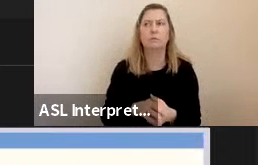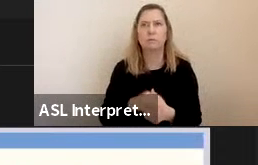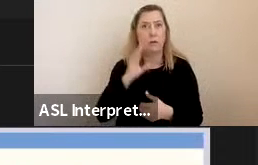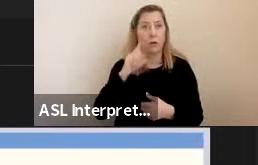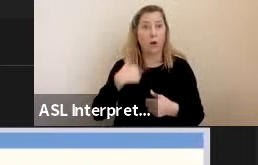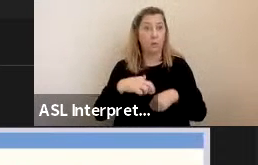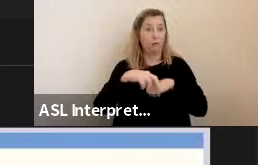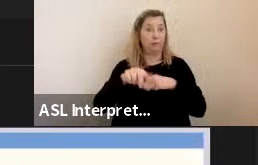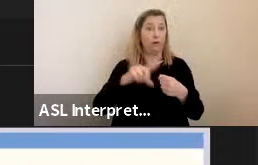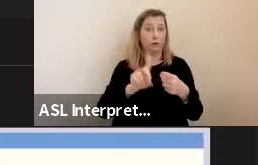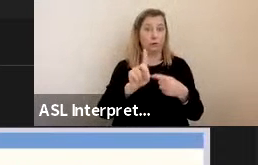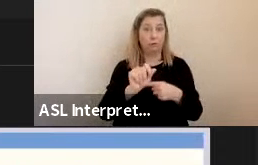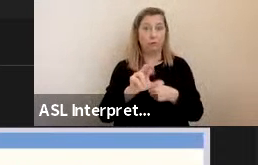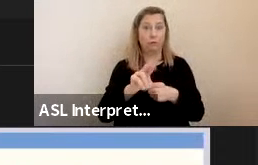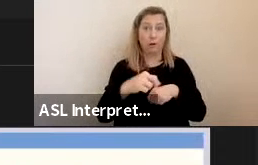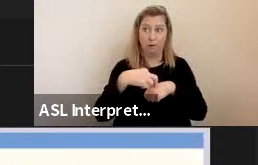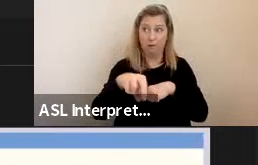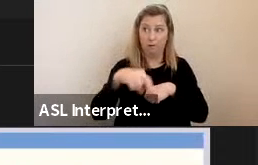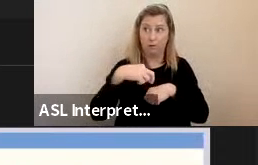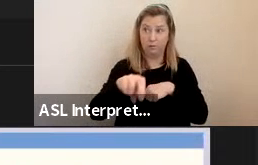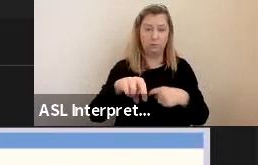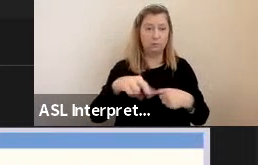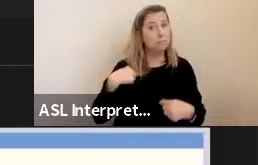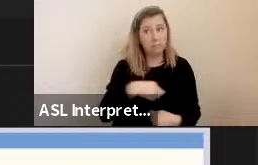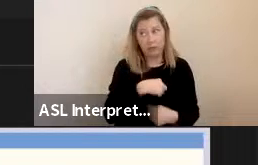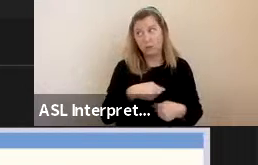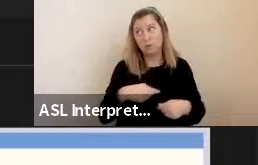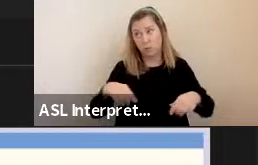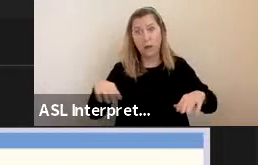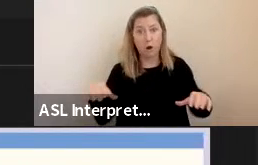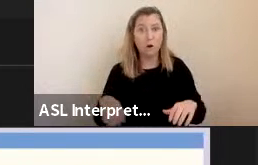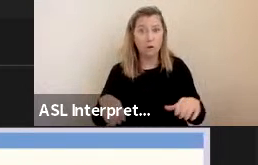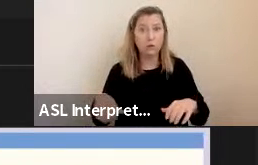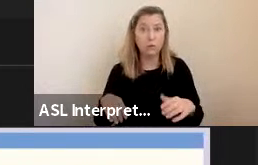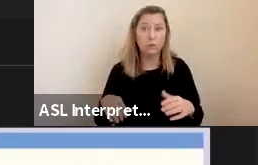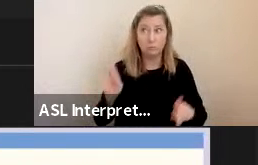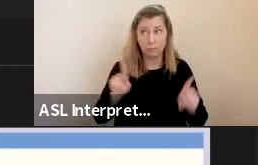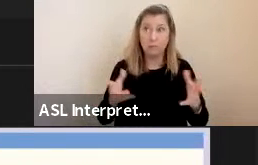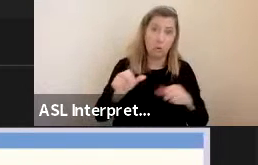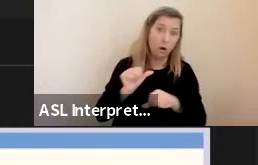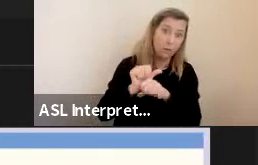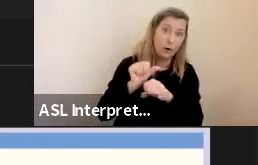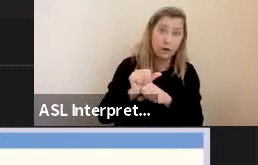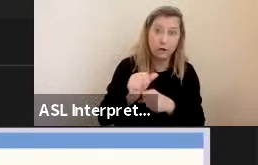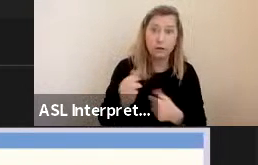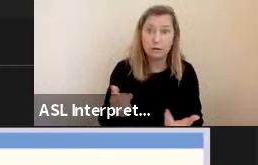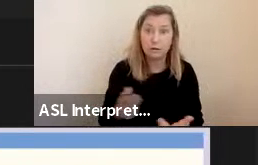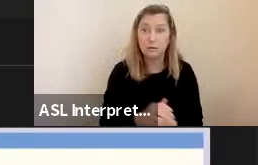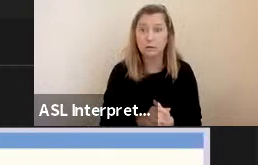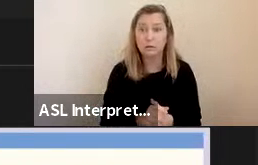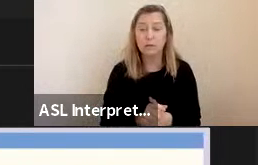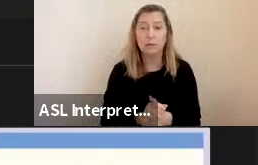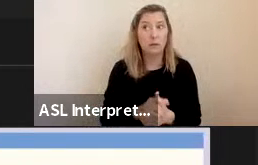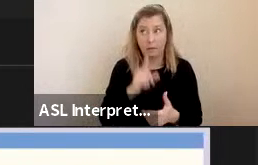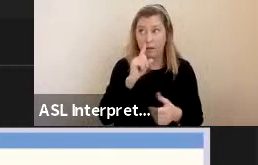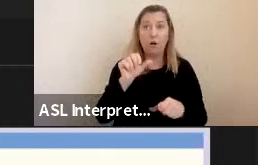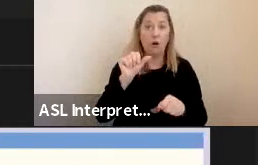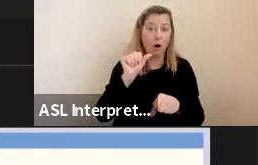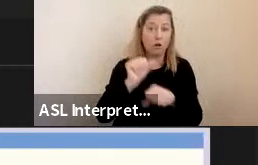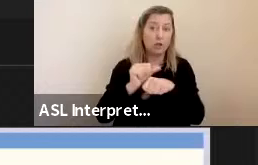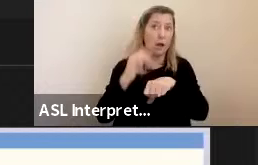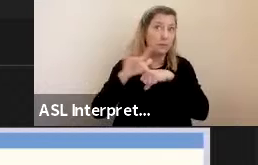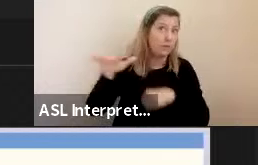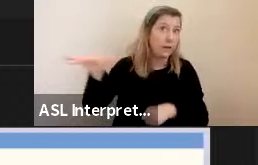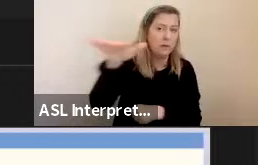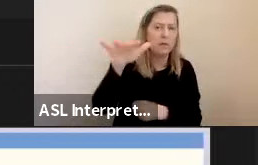to DARS and trying to get, because many of us are doing, people want to work and there are jobs out there. So